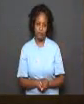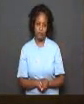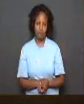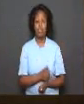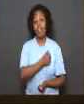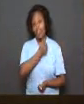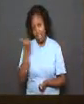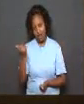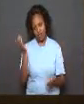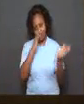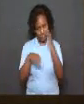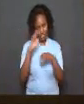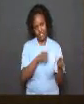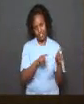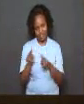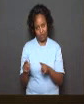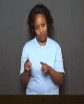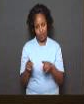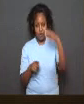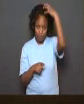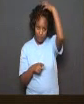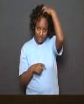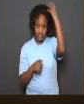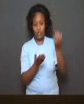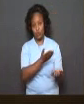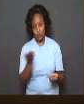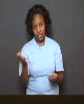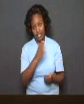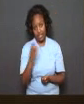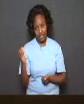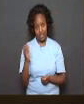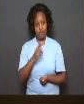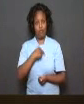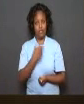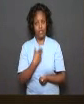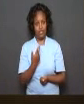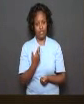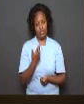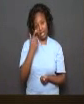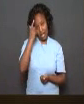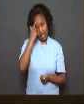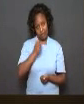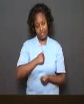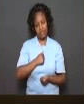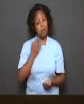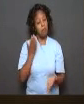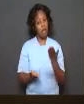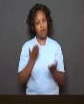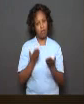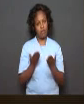Another problem is that state affairs and religious beliefs might